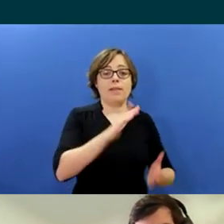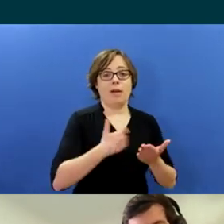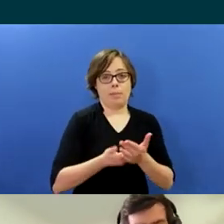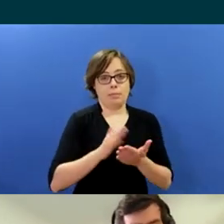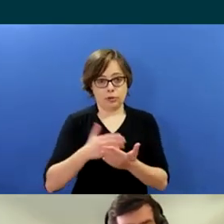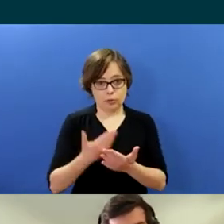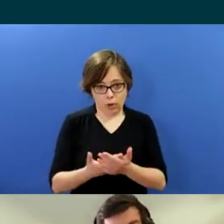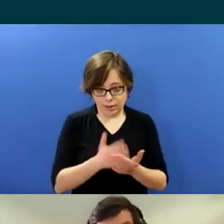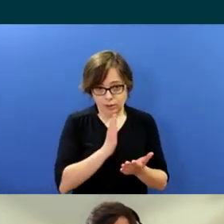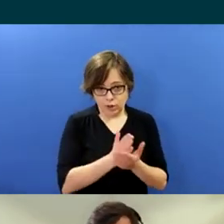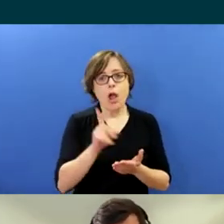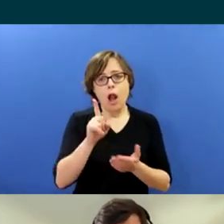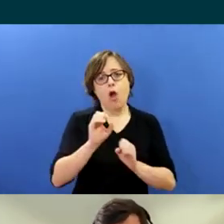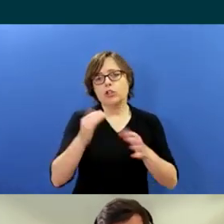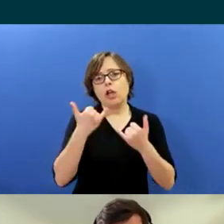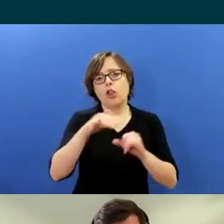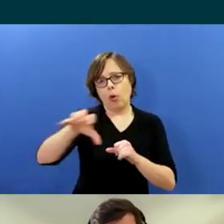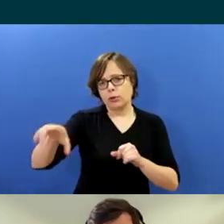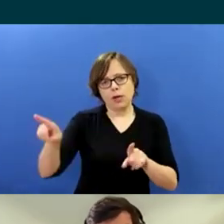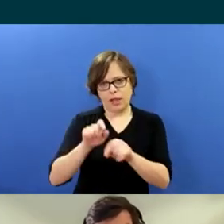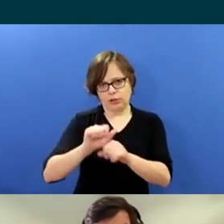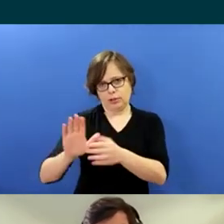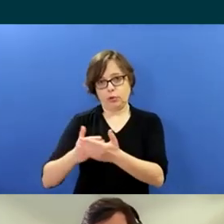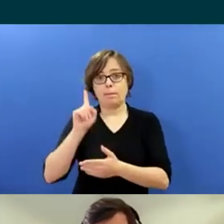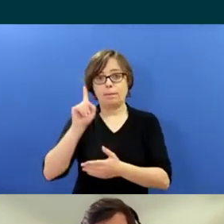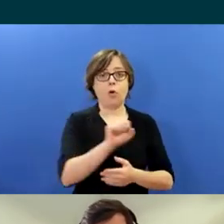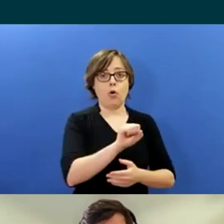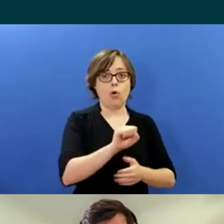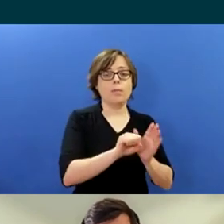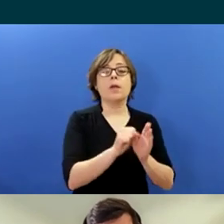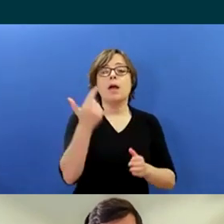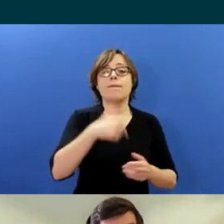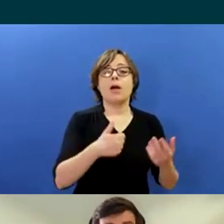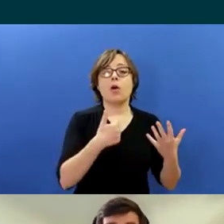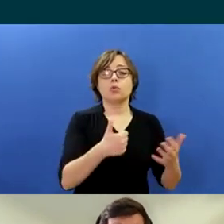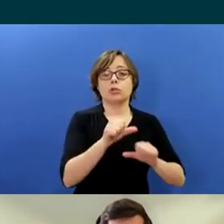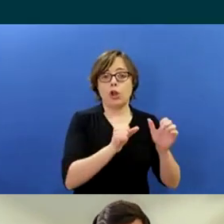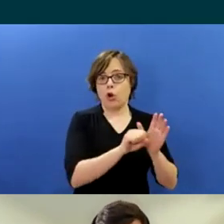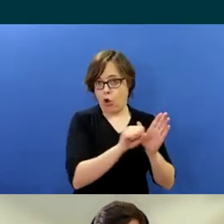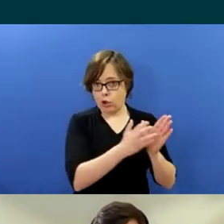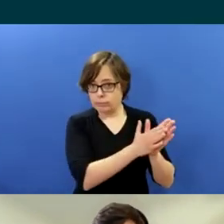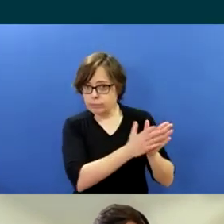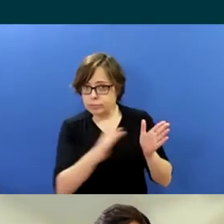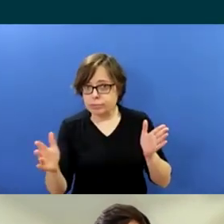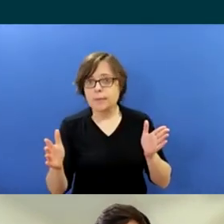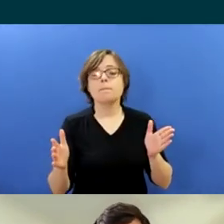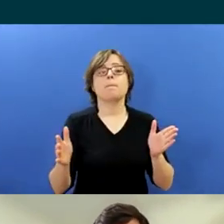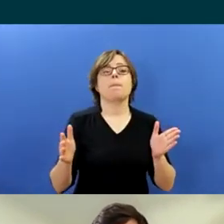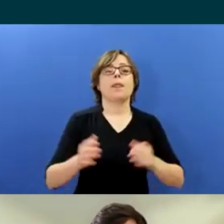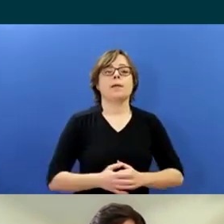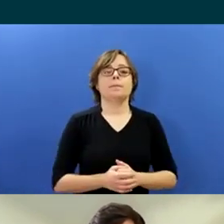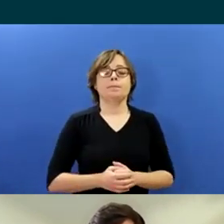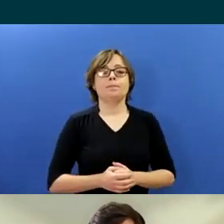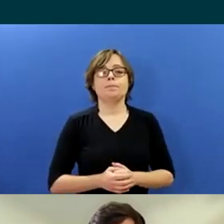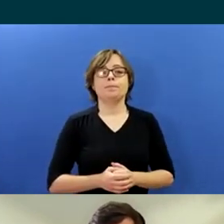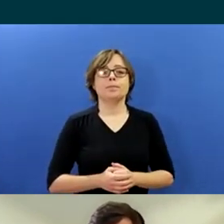Since 2006, the city administration has had a working aid that serves as a guideline. It was developed